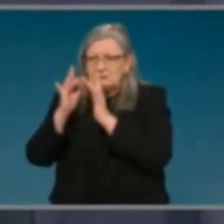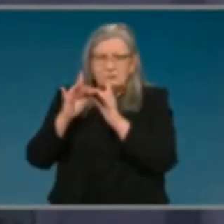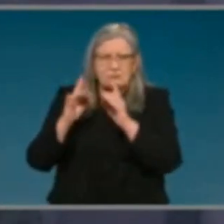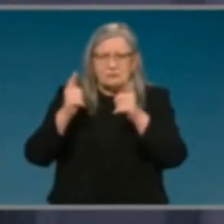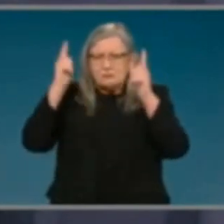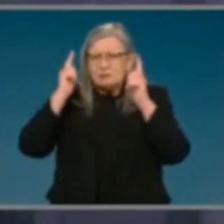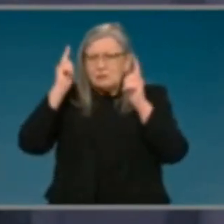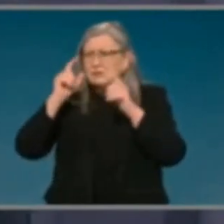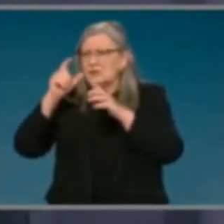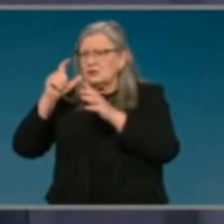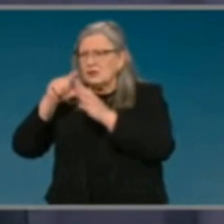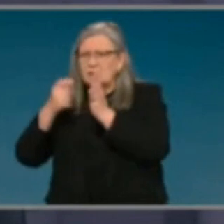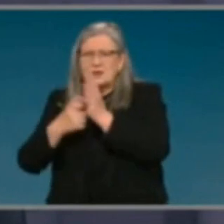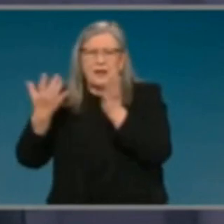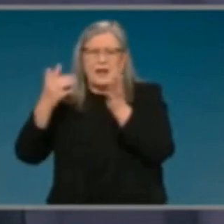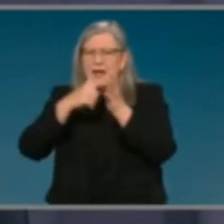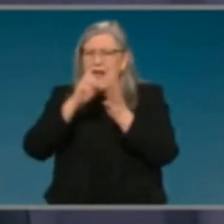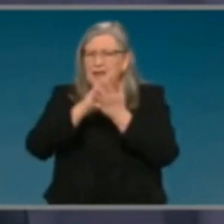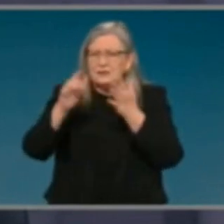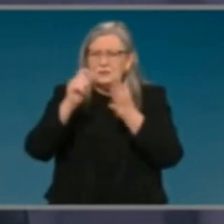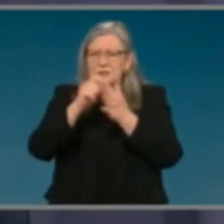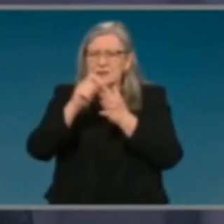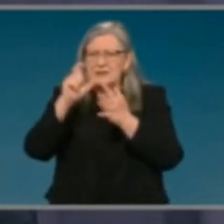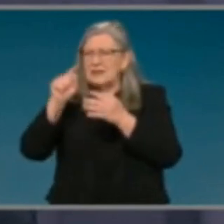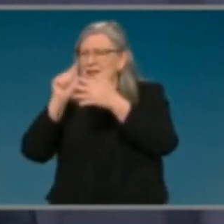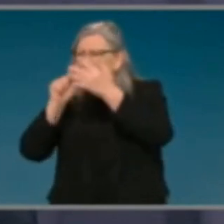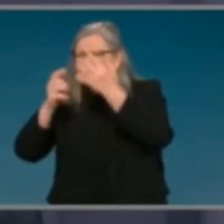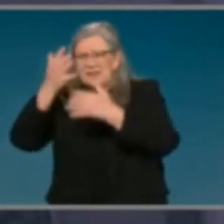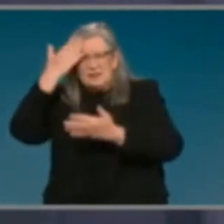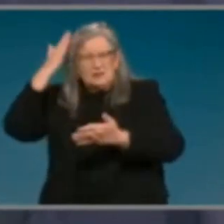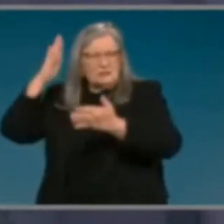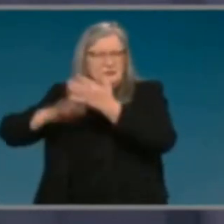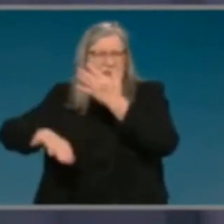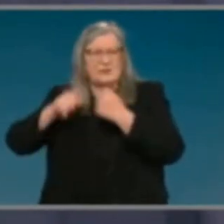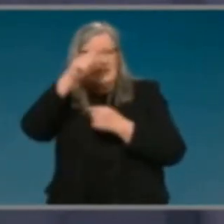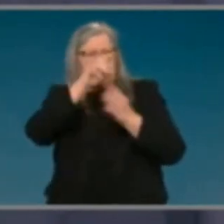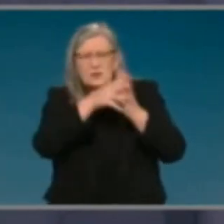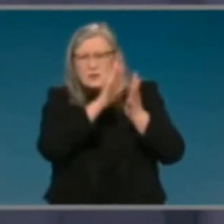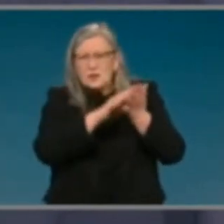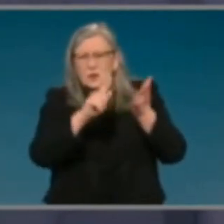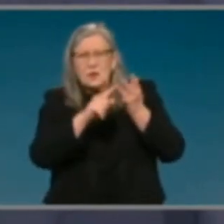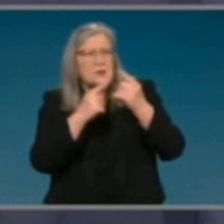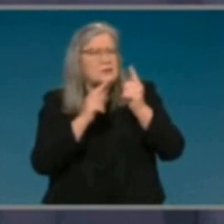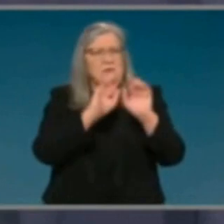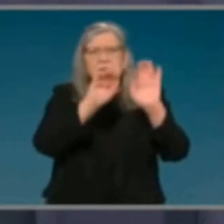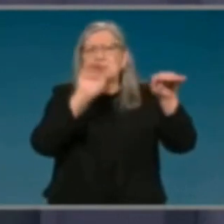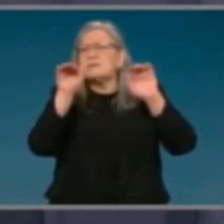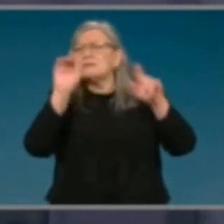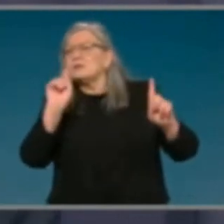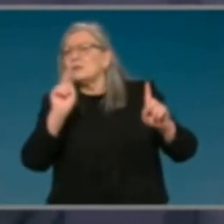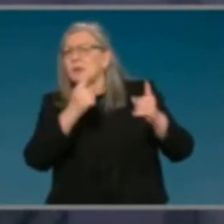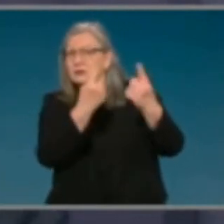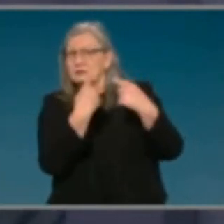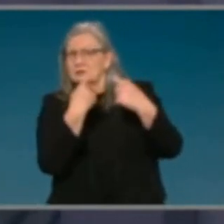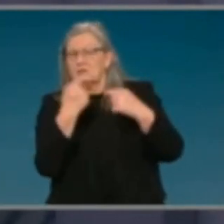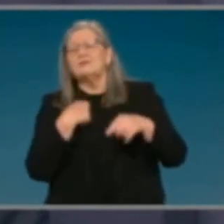Incident Centre, as well as our international partners. And pretty simple. If further actions are required, further actions will be